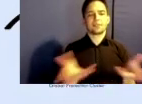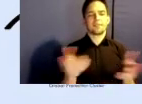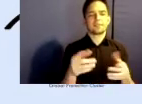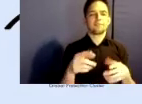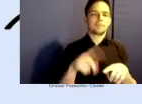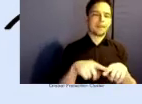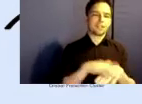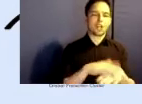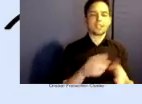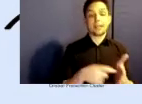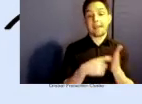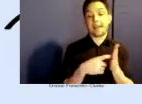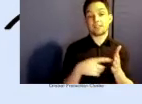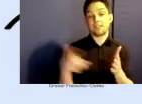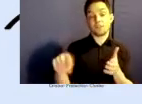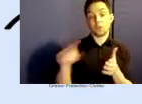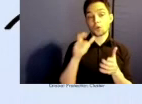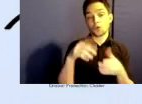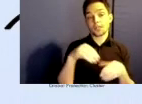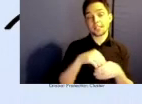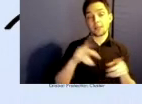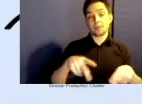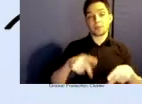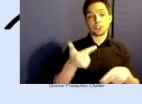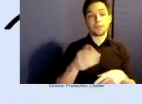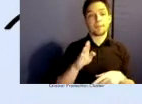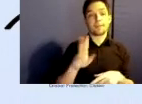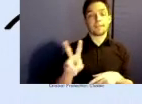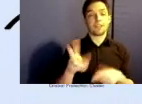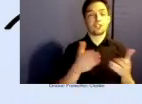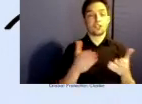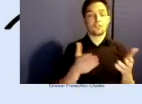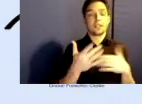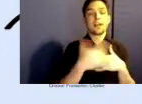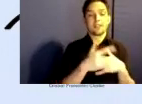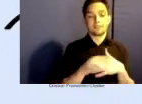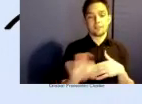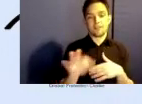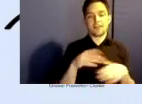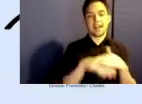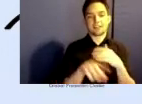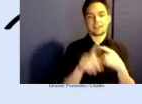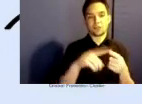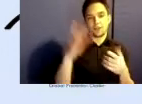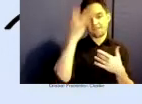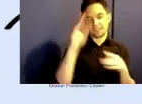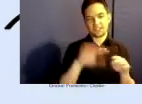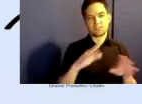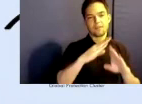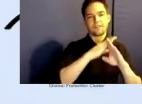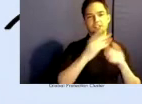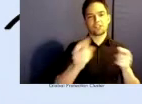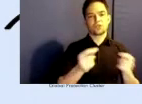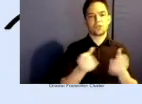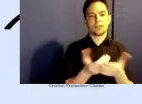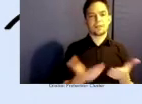For those that are delivering in-person GBV services, availability of and access to infection prevention and control